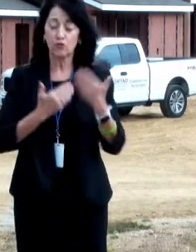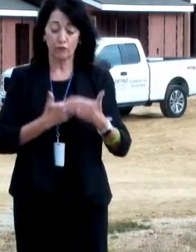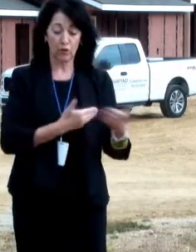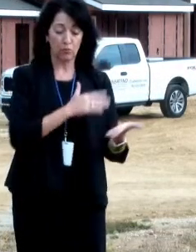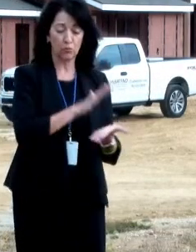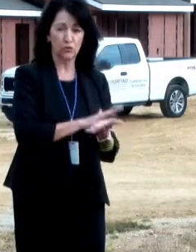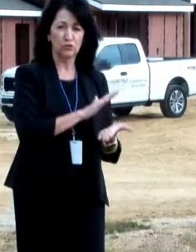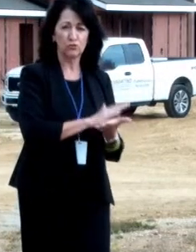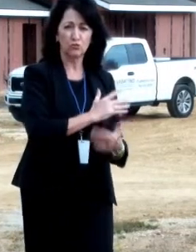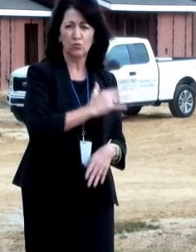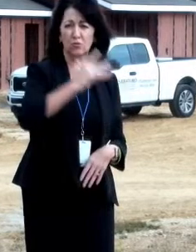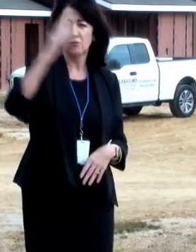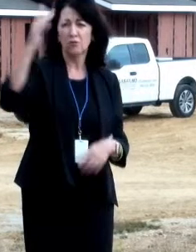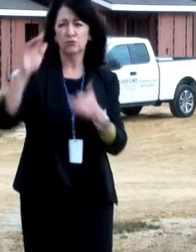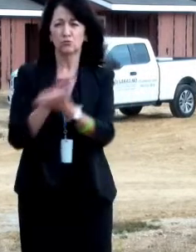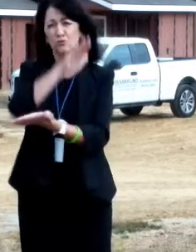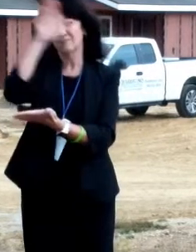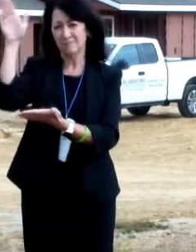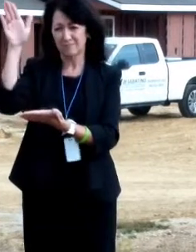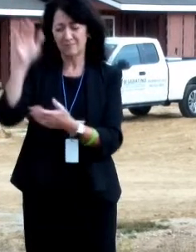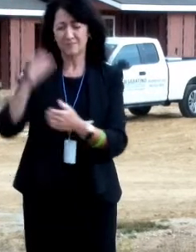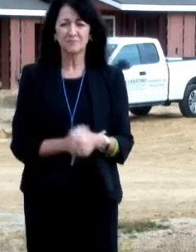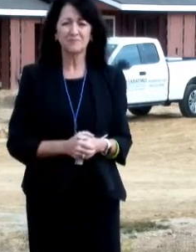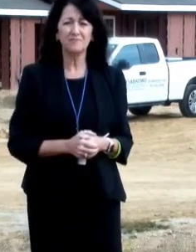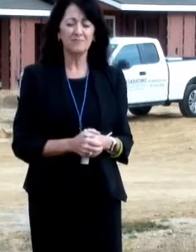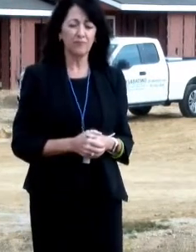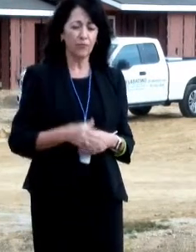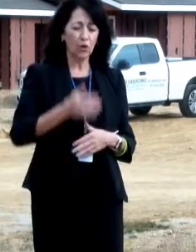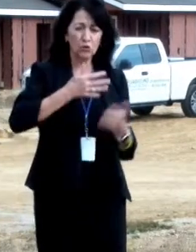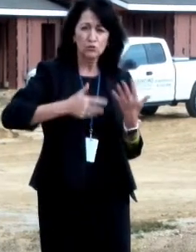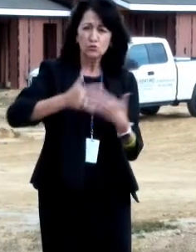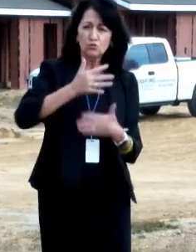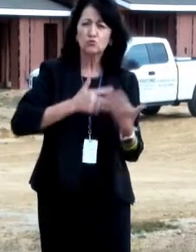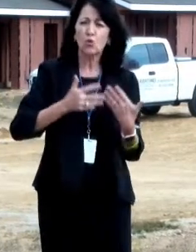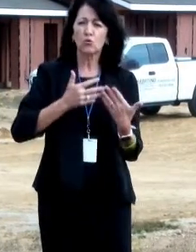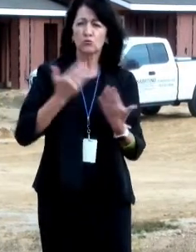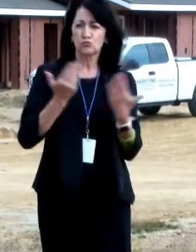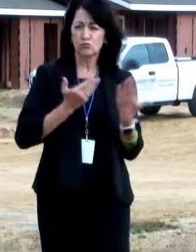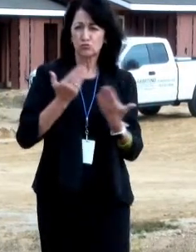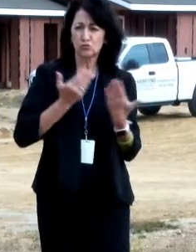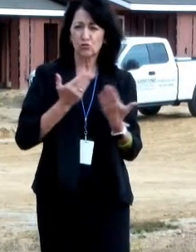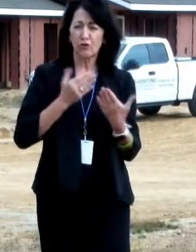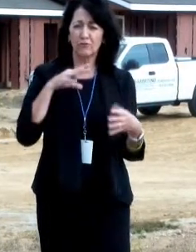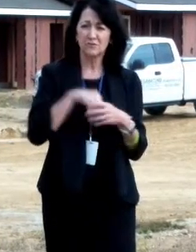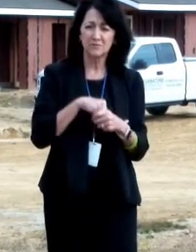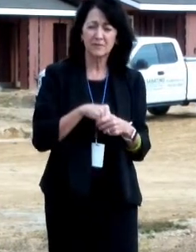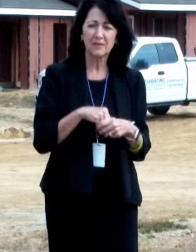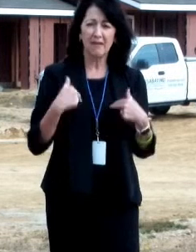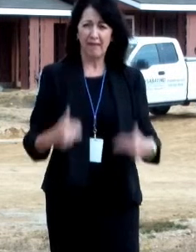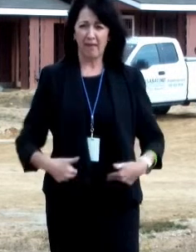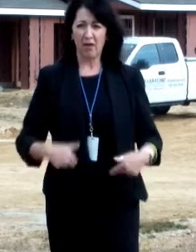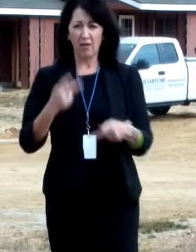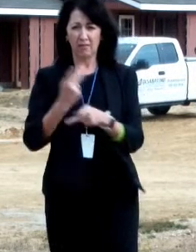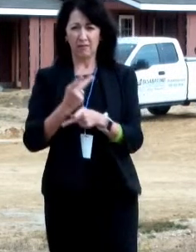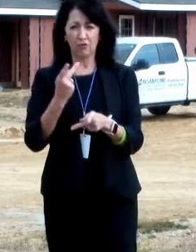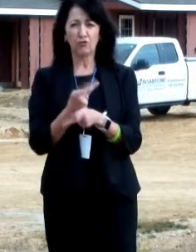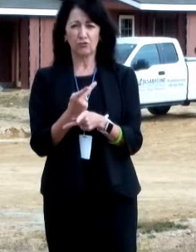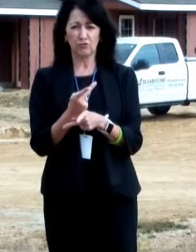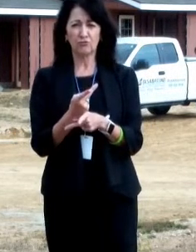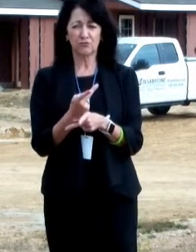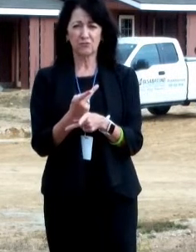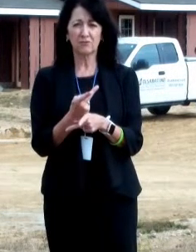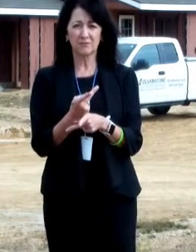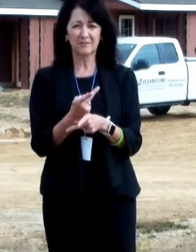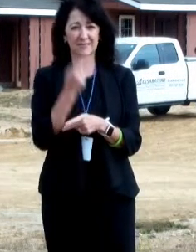preschool to higher education. It includes social services. It includes health care. I saw